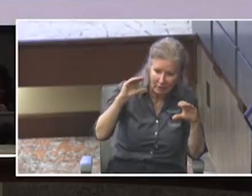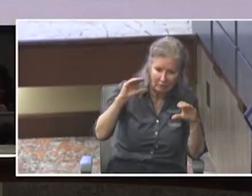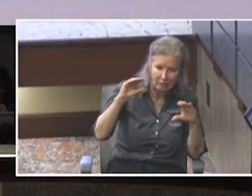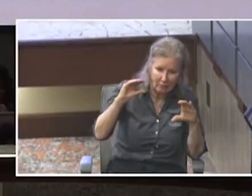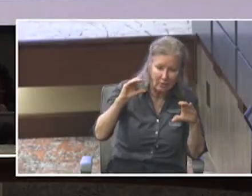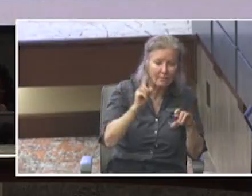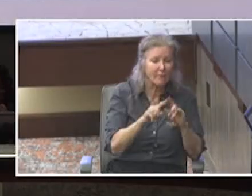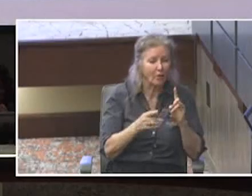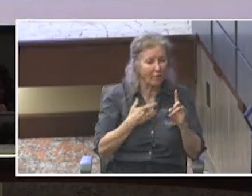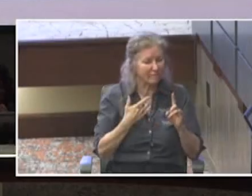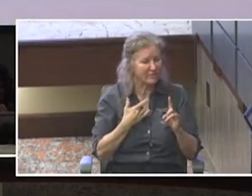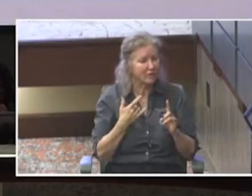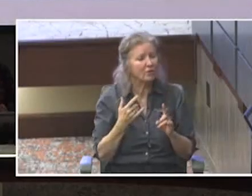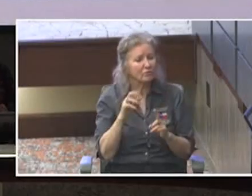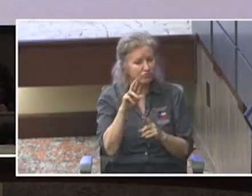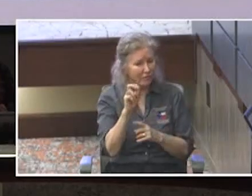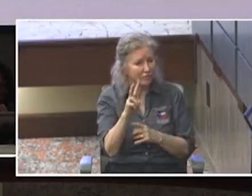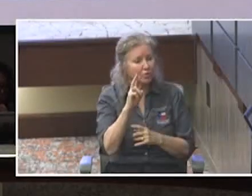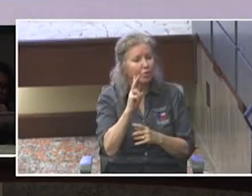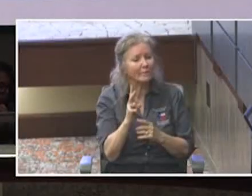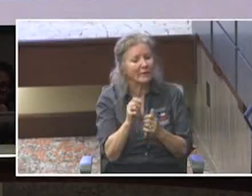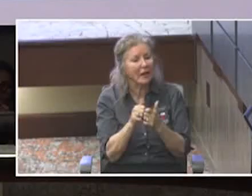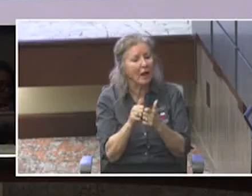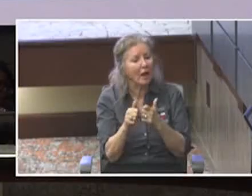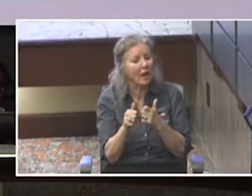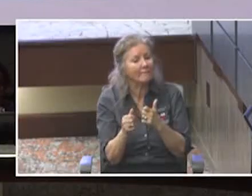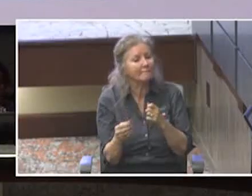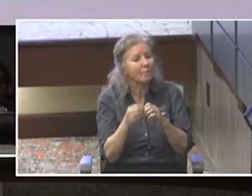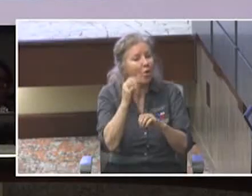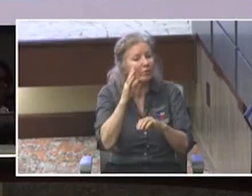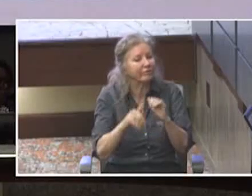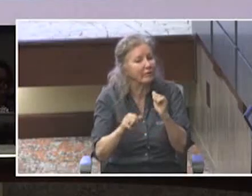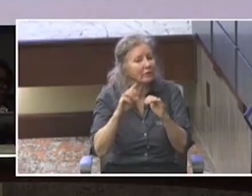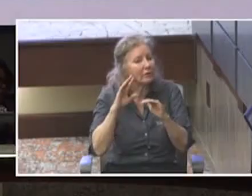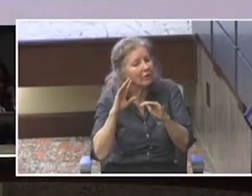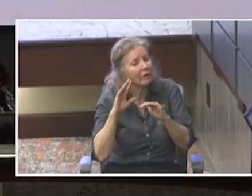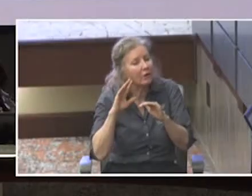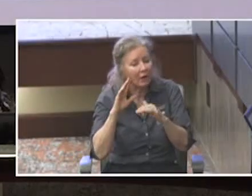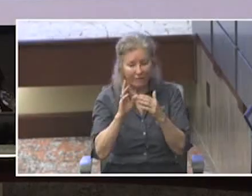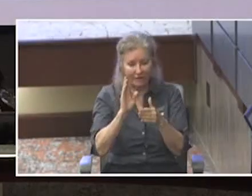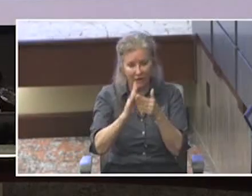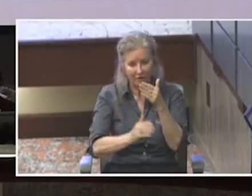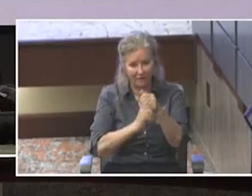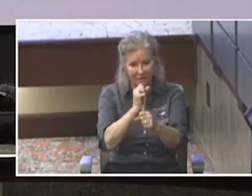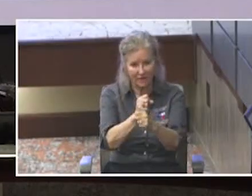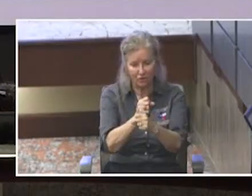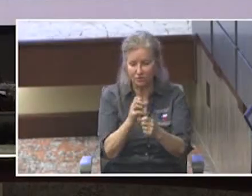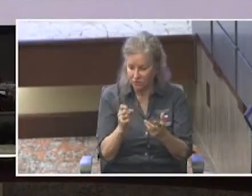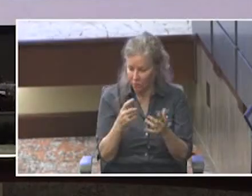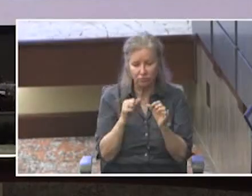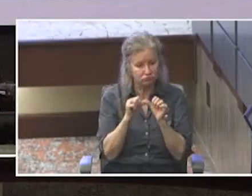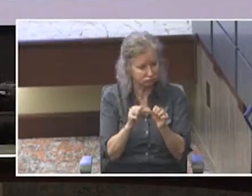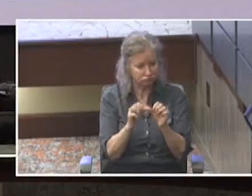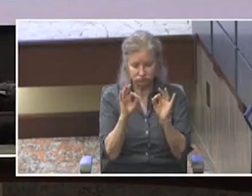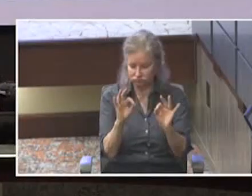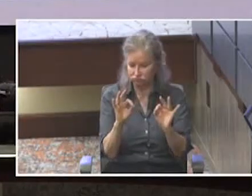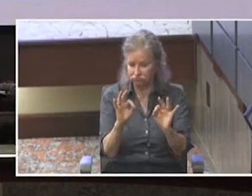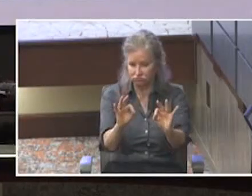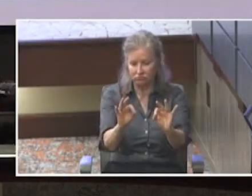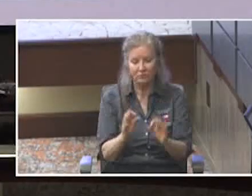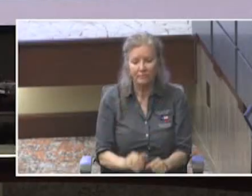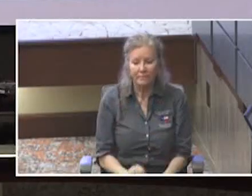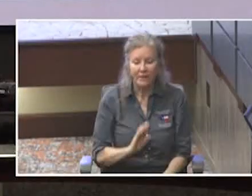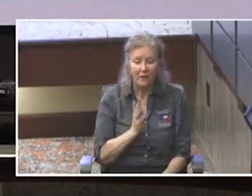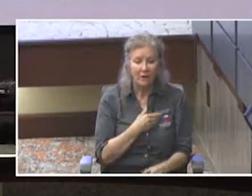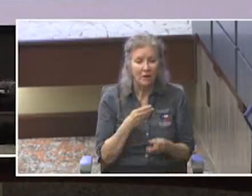slightly ahead at year end. So everything's pretty much on track with these major revenue categories. Our expenses